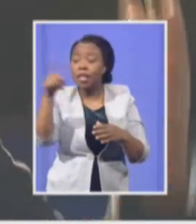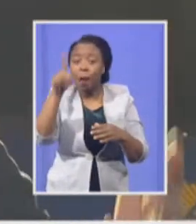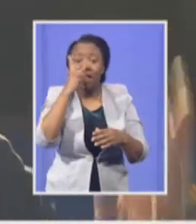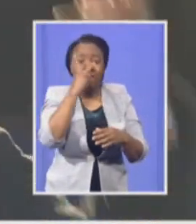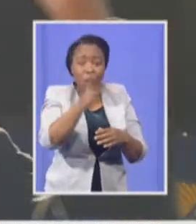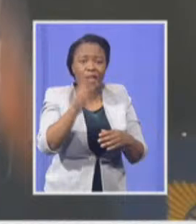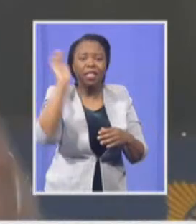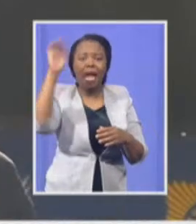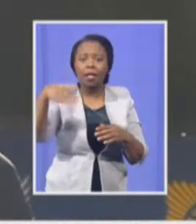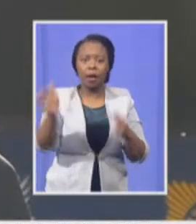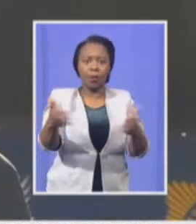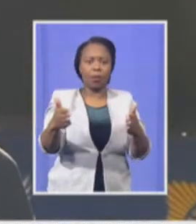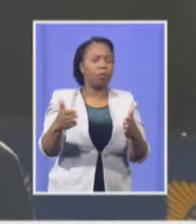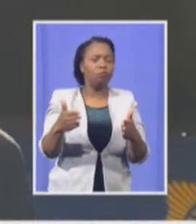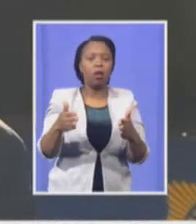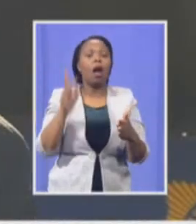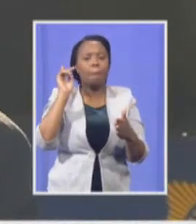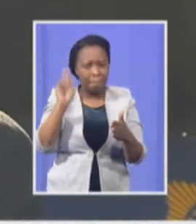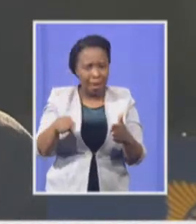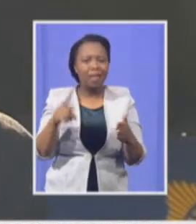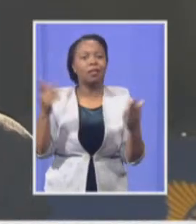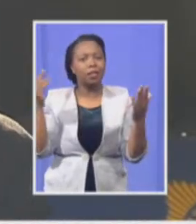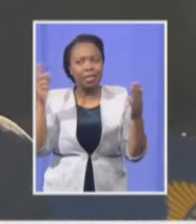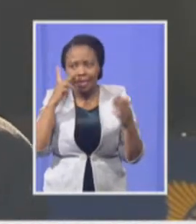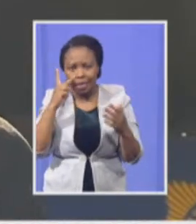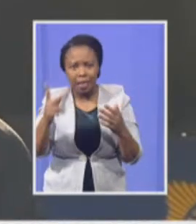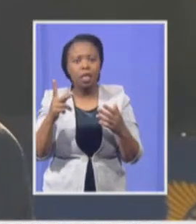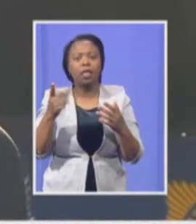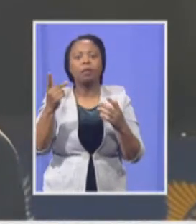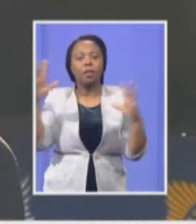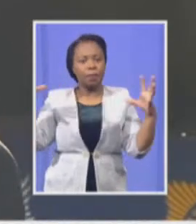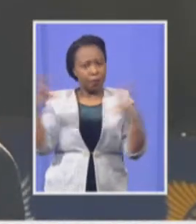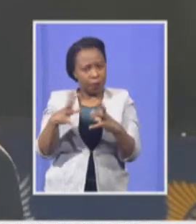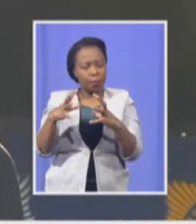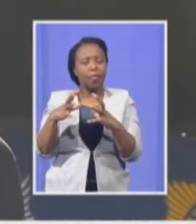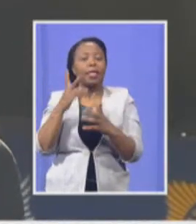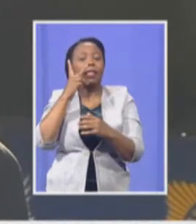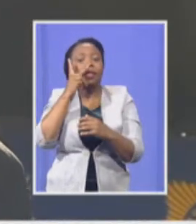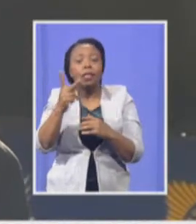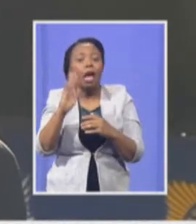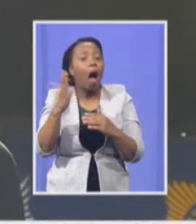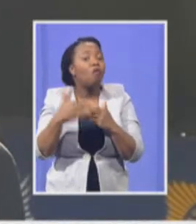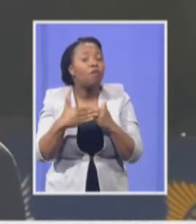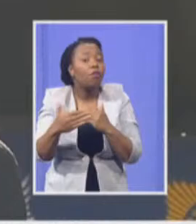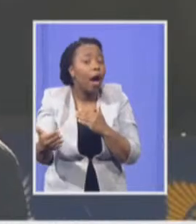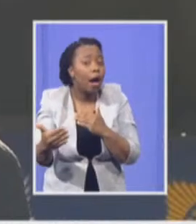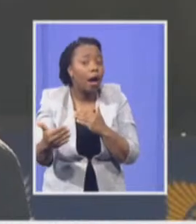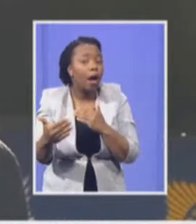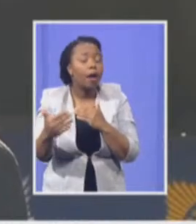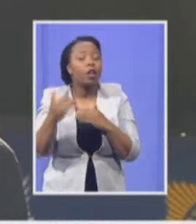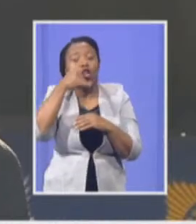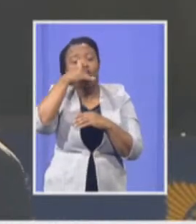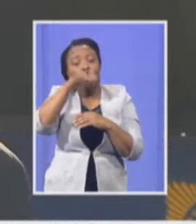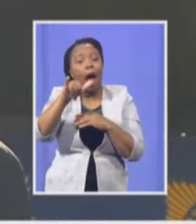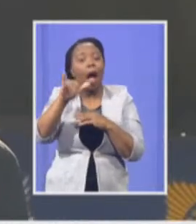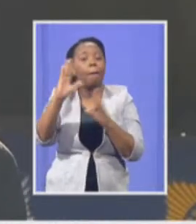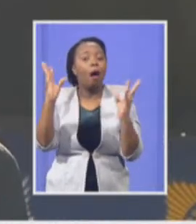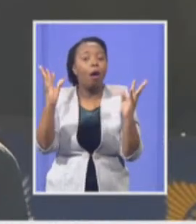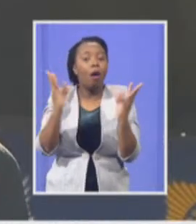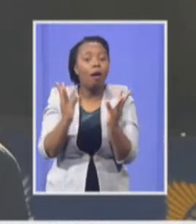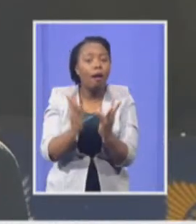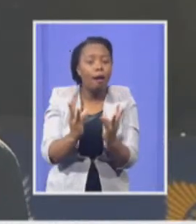Kuyofanele sibuye sizohlangana futhi sizobonisana ukuthi sesambe kangakanani nokulwa necrime kule ndawo